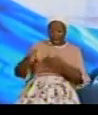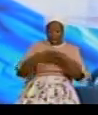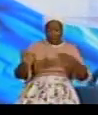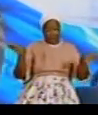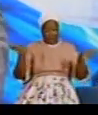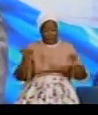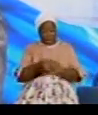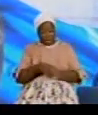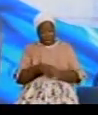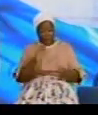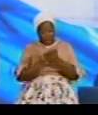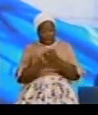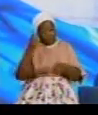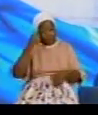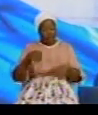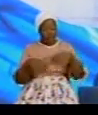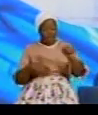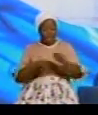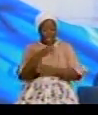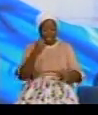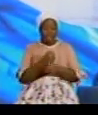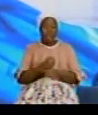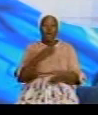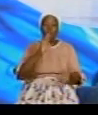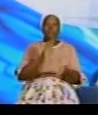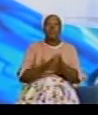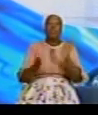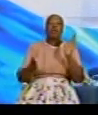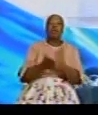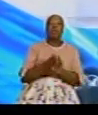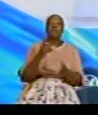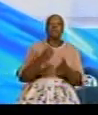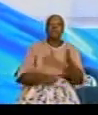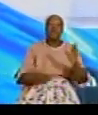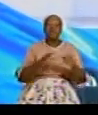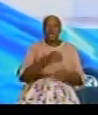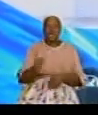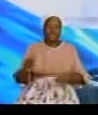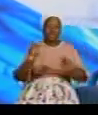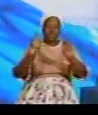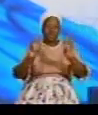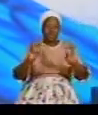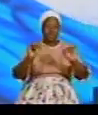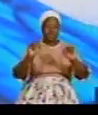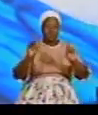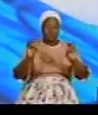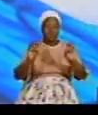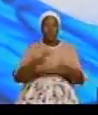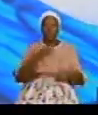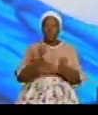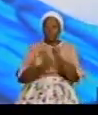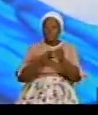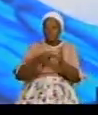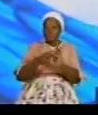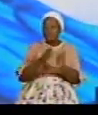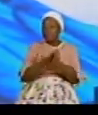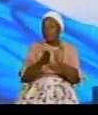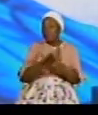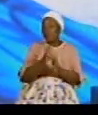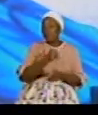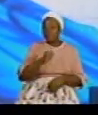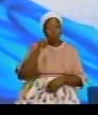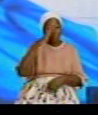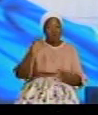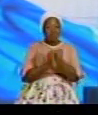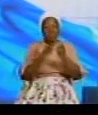for 10 years, becomes a widow. And so we say, look ahead, because